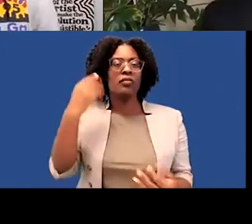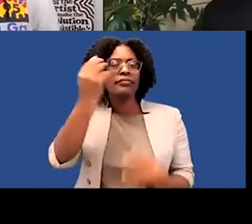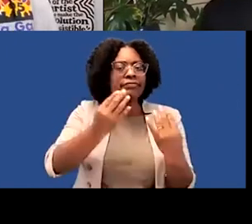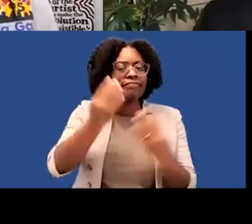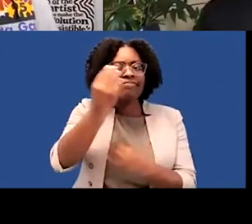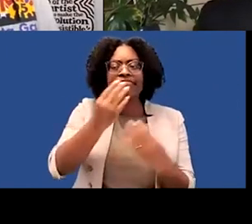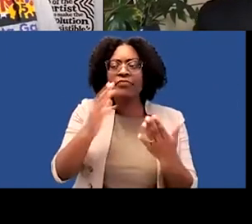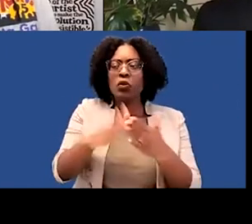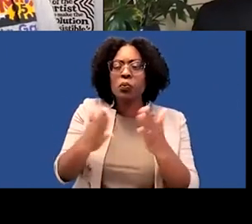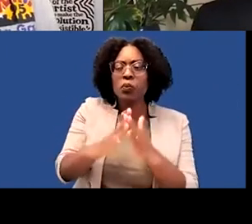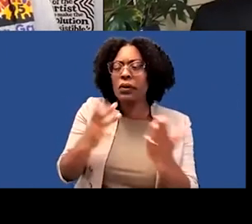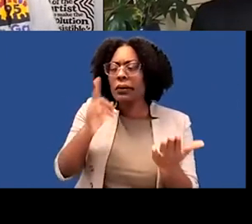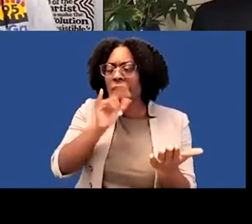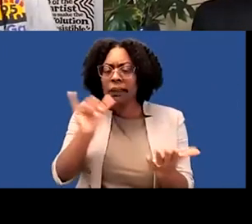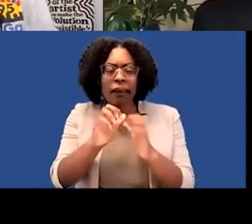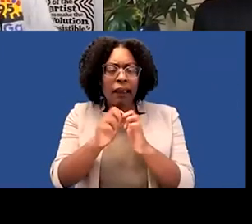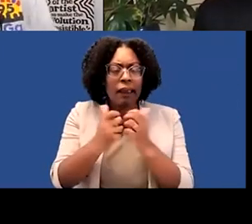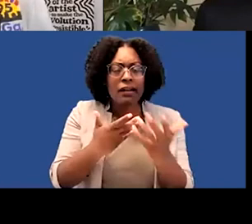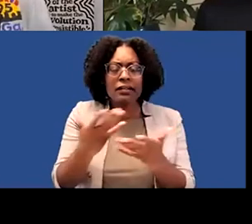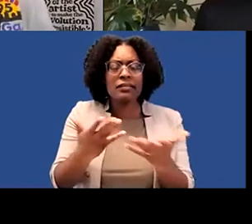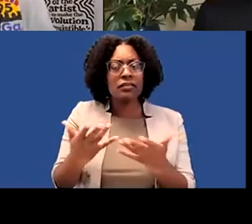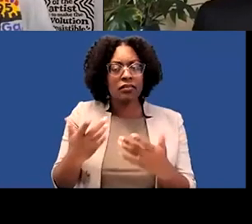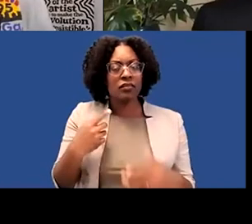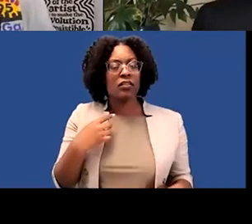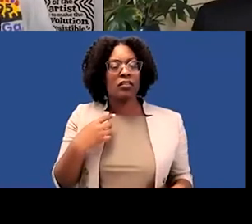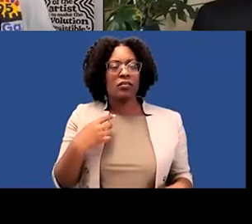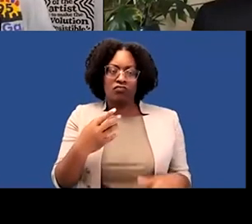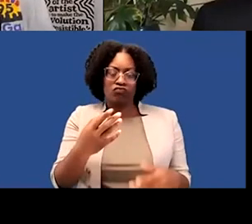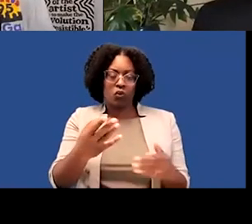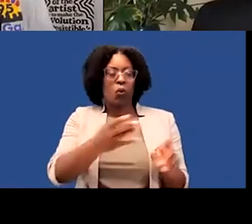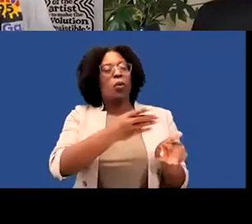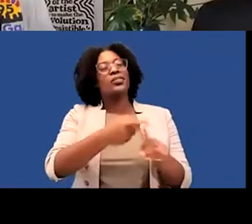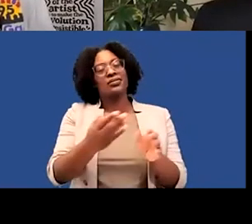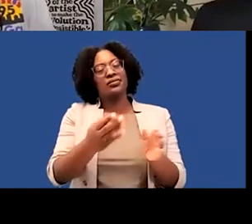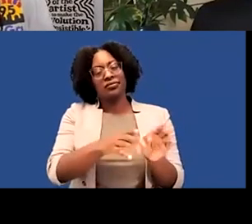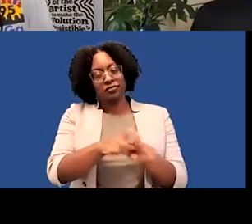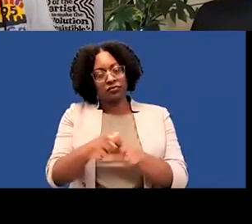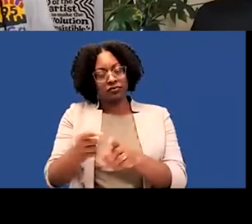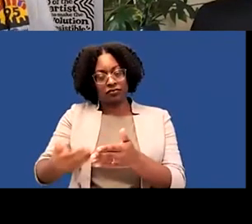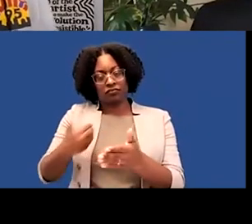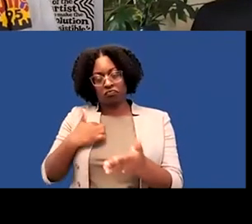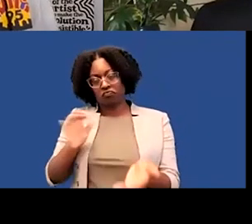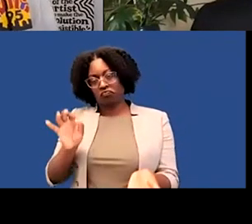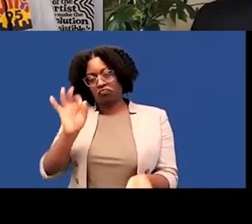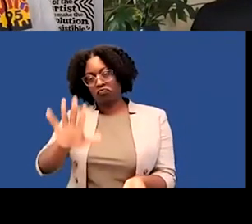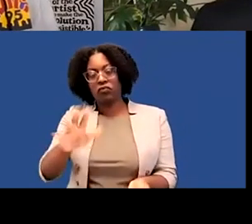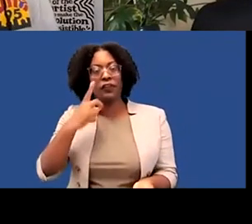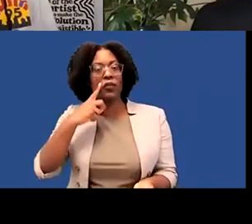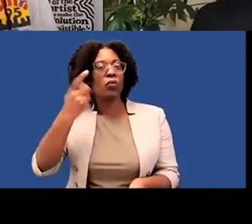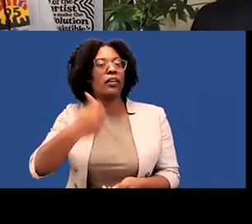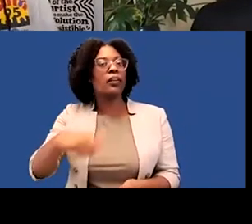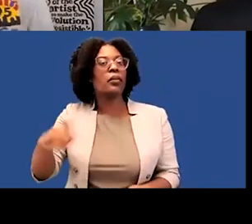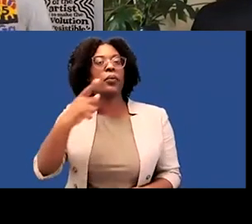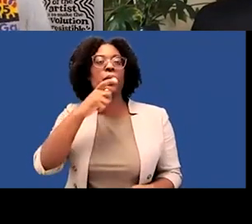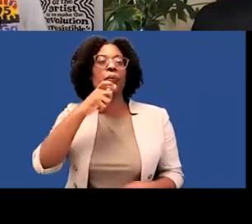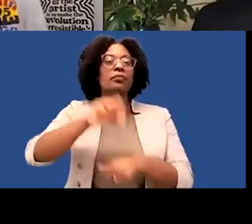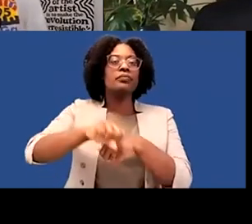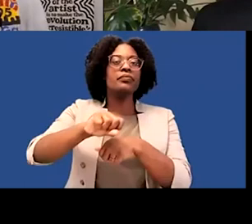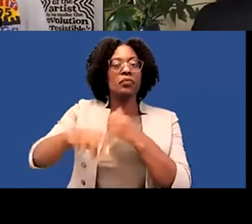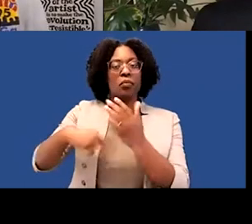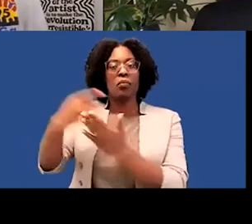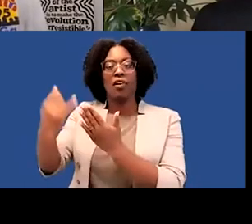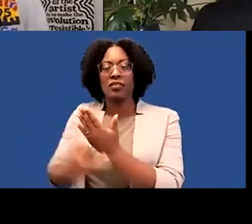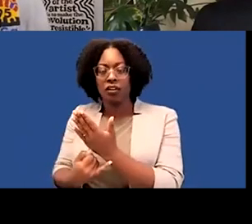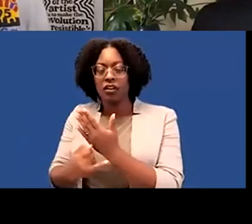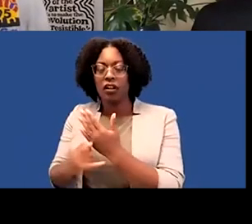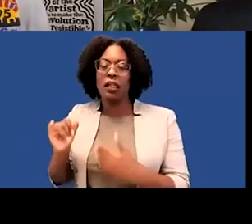know, it's worth noting too, and this is for anyone who's working on a project and, you know, just like a little BTS about it. I mean, it took